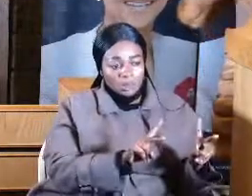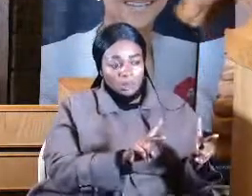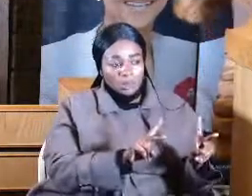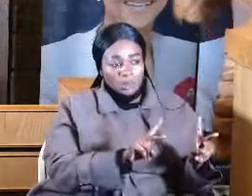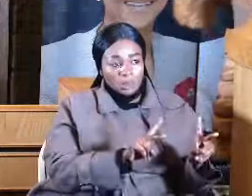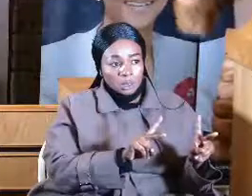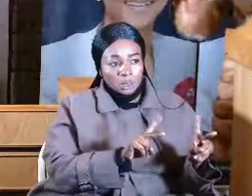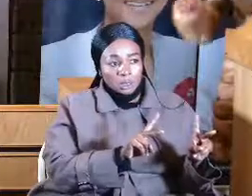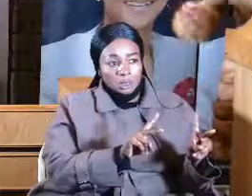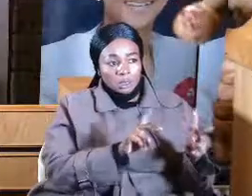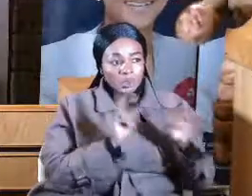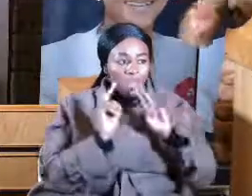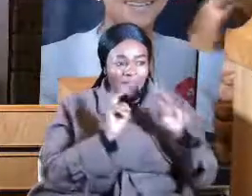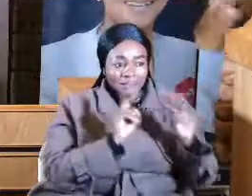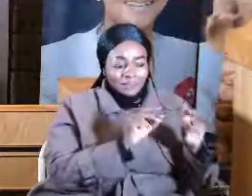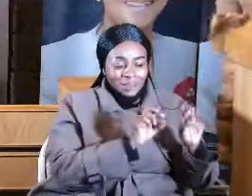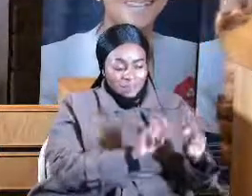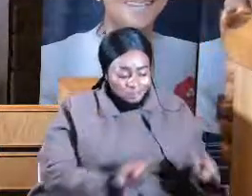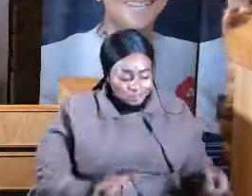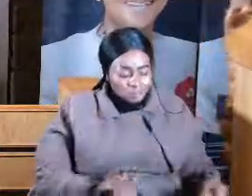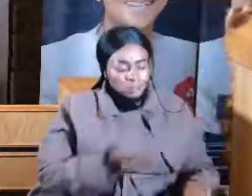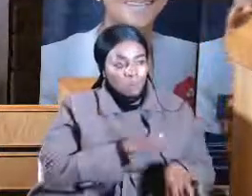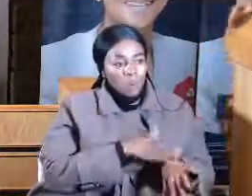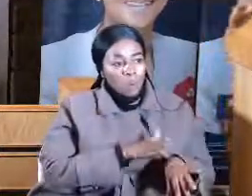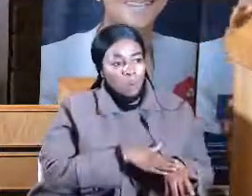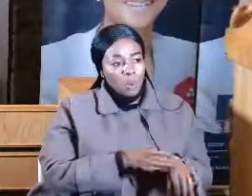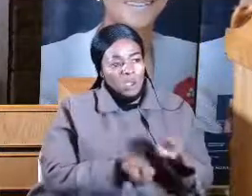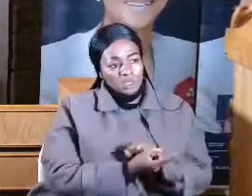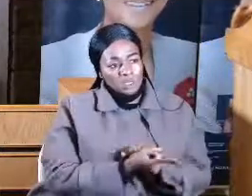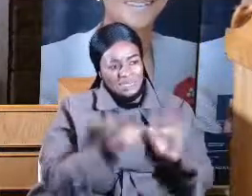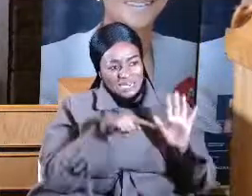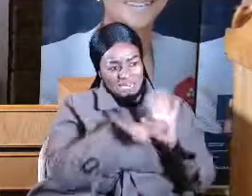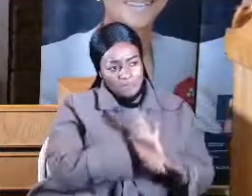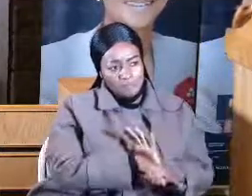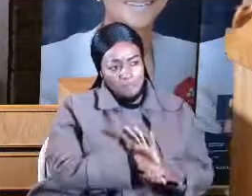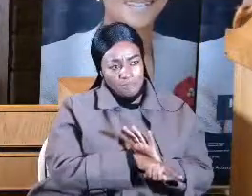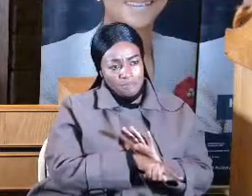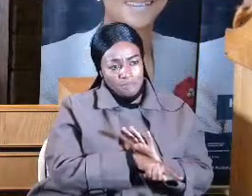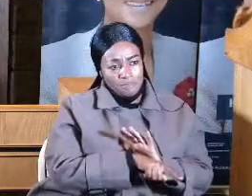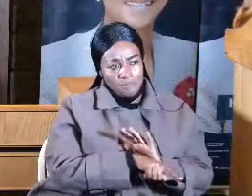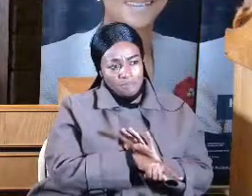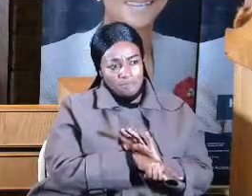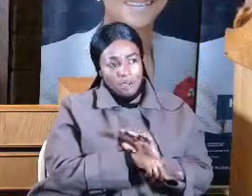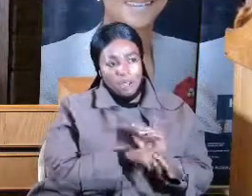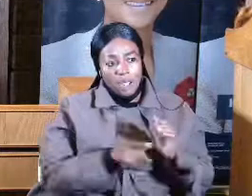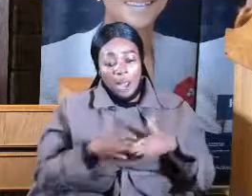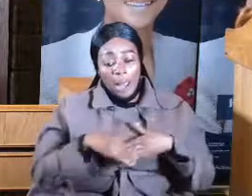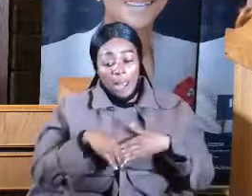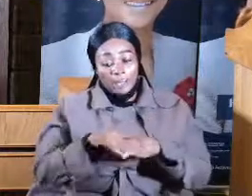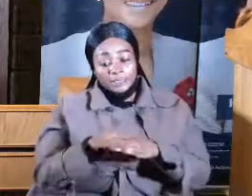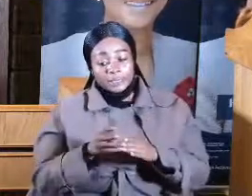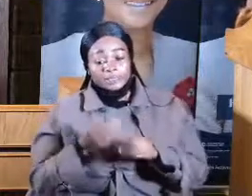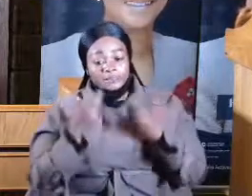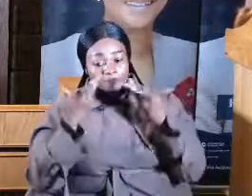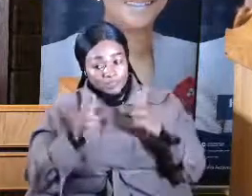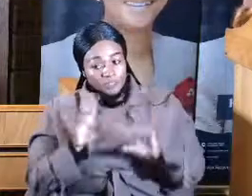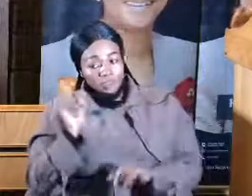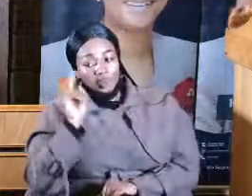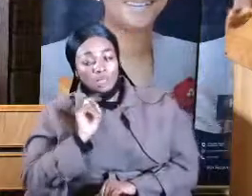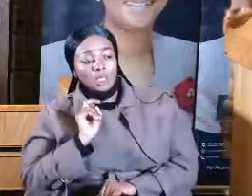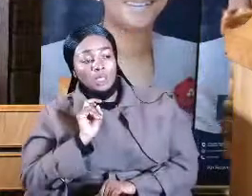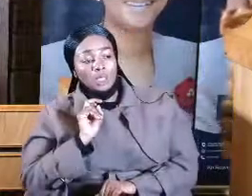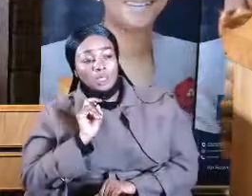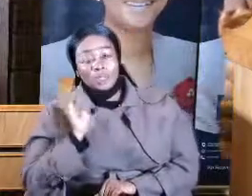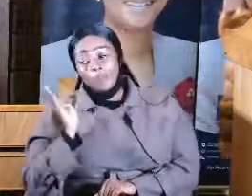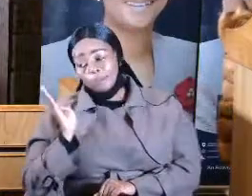to get to the bottom of such issues. So may our leaders are here and they have heard you. They are